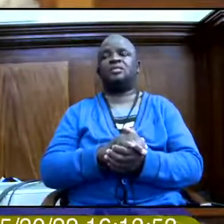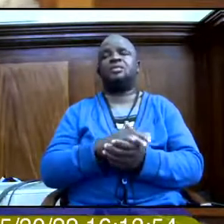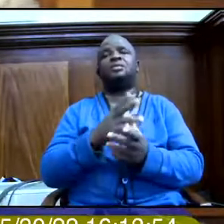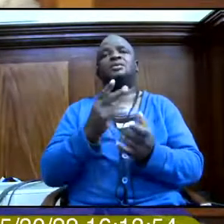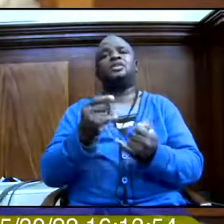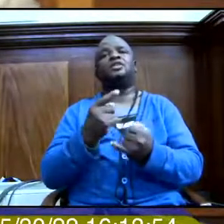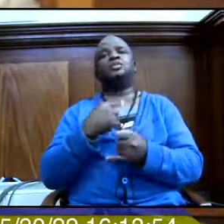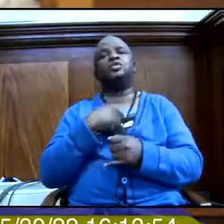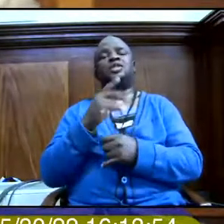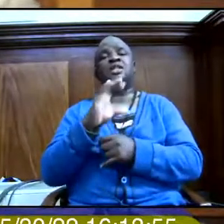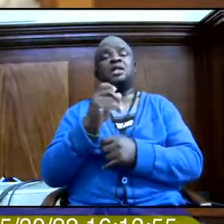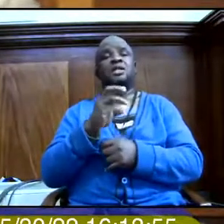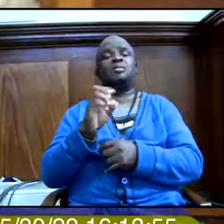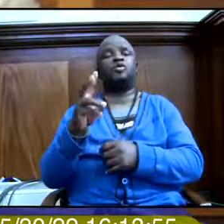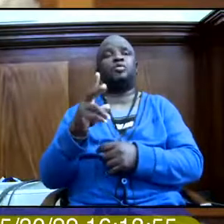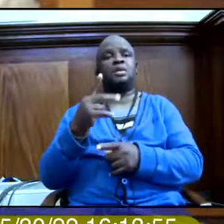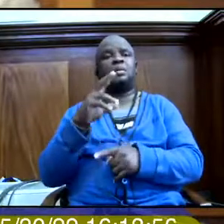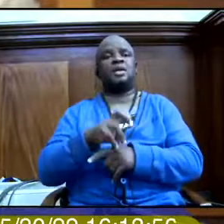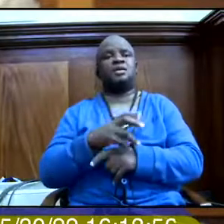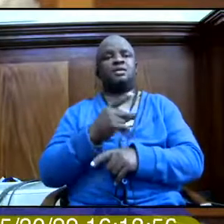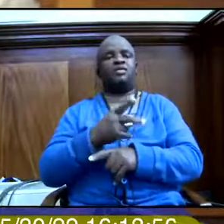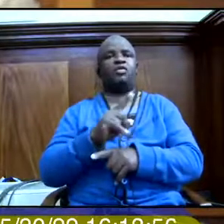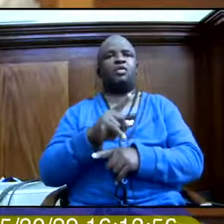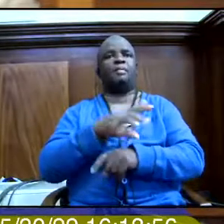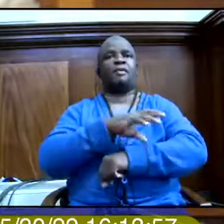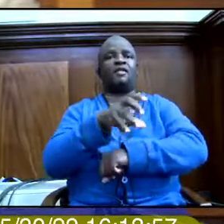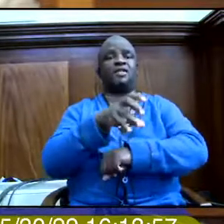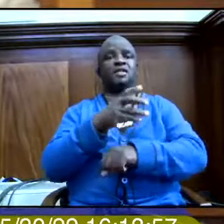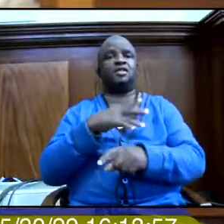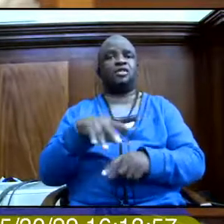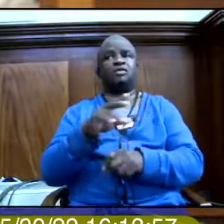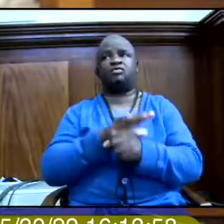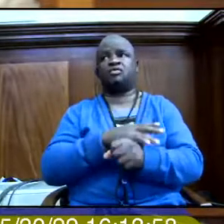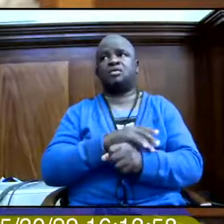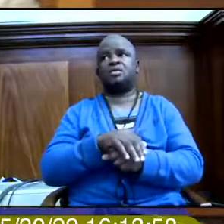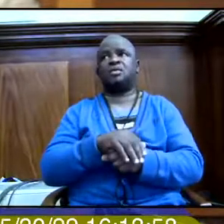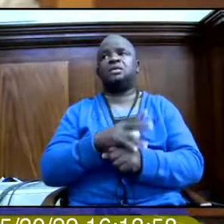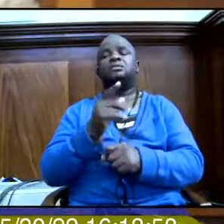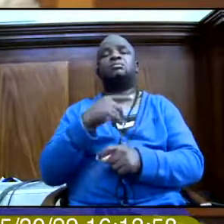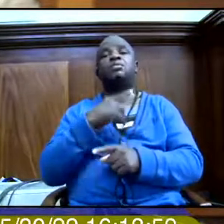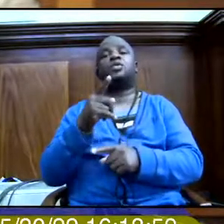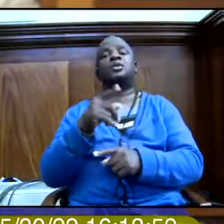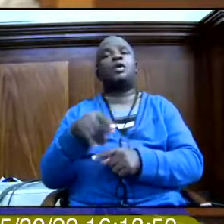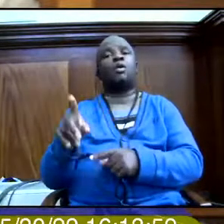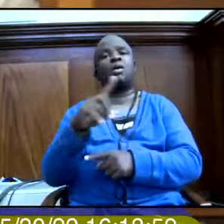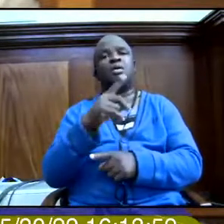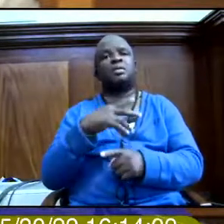sitting at my csw province young elena we free state baba kashyap